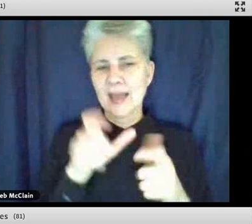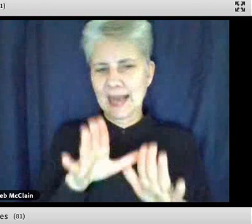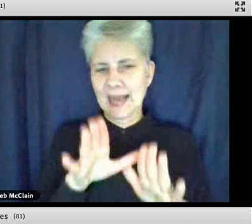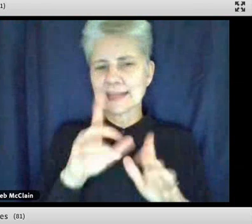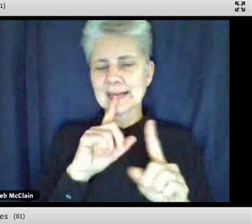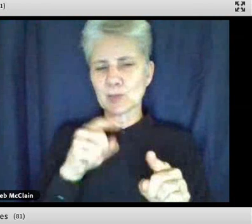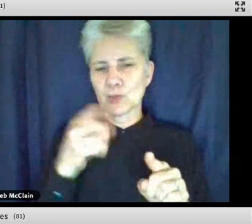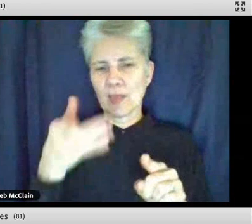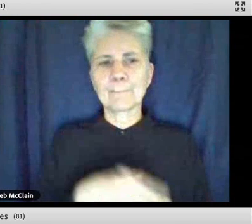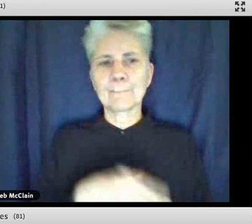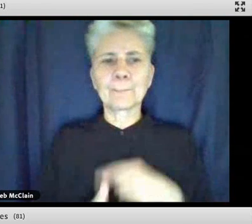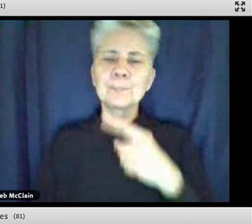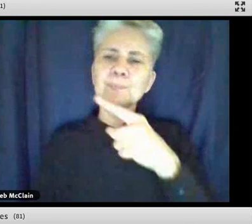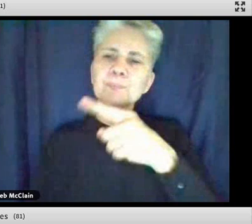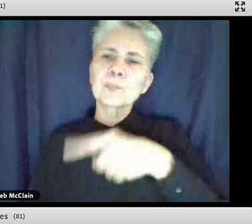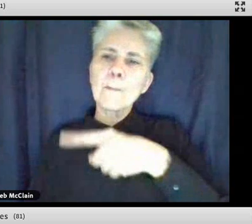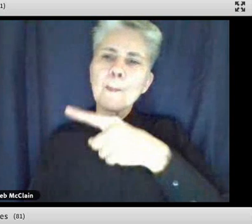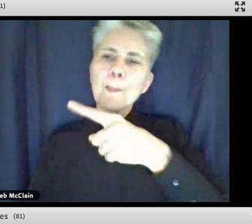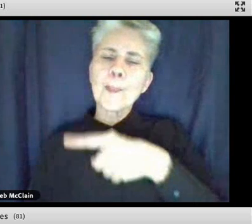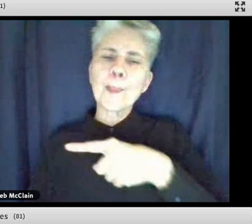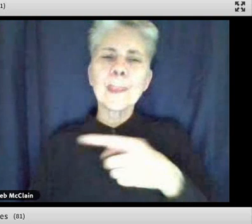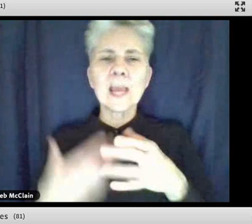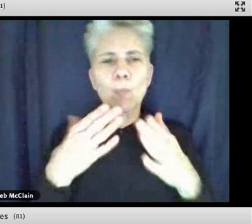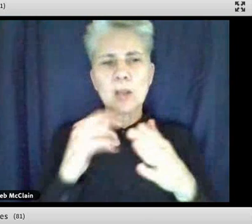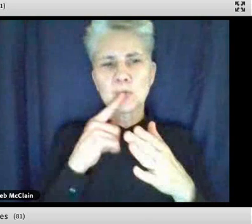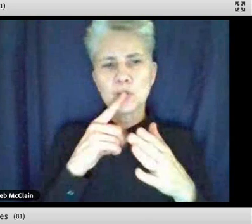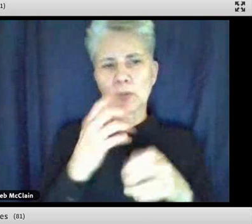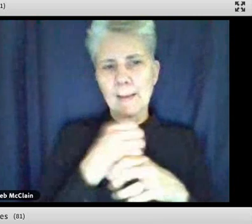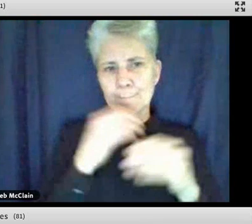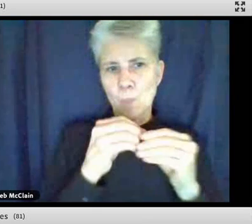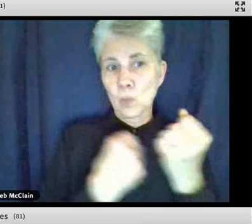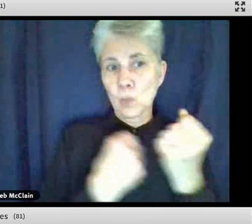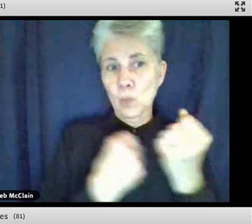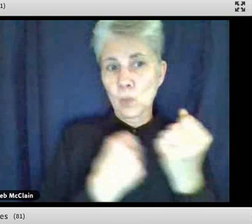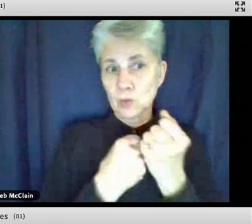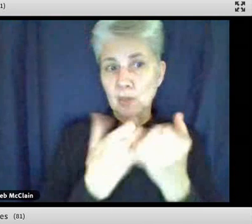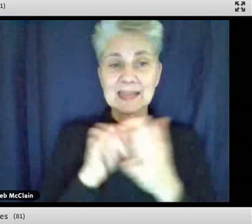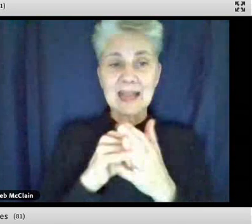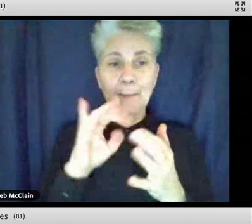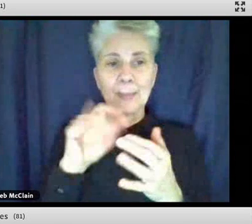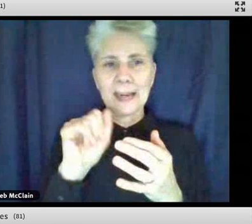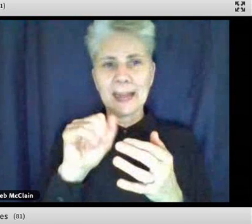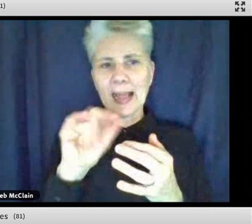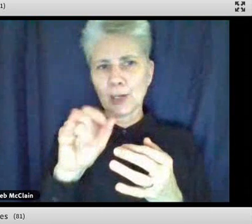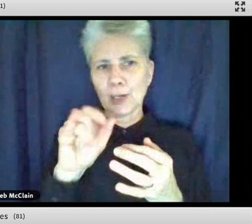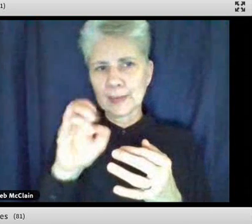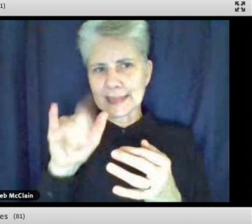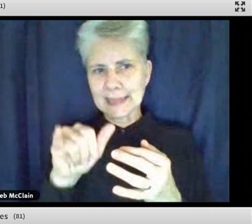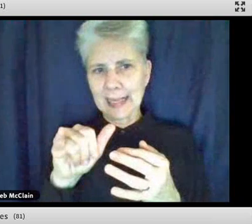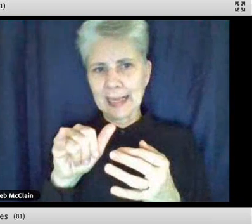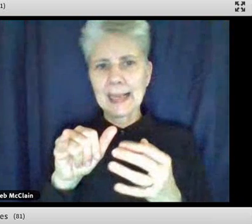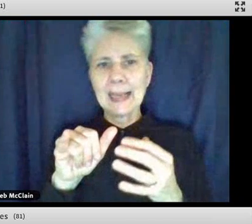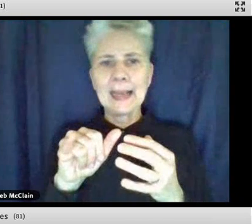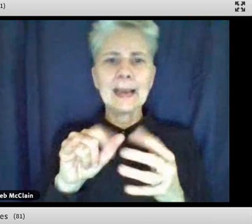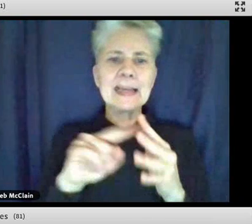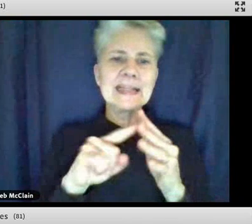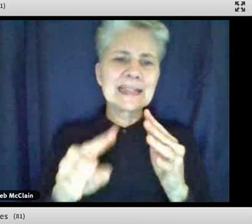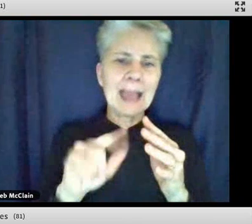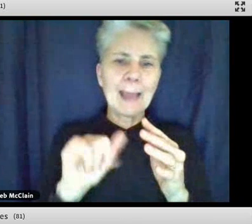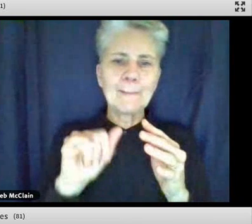here. These are some ways you can get more resources on things like media literacy, that escape news. You can get a link to